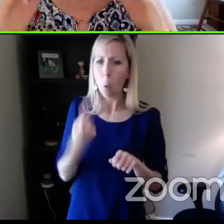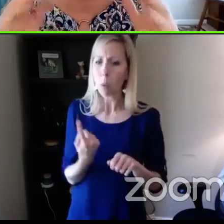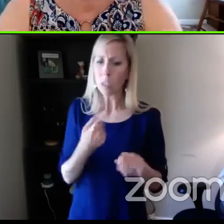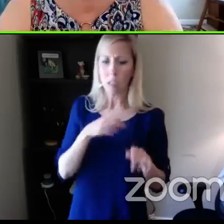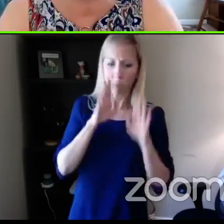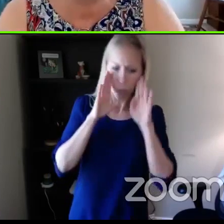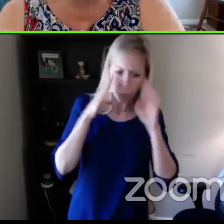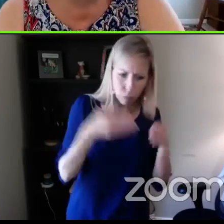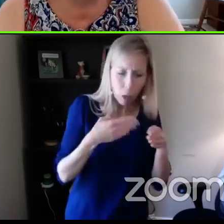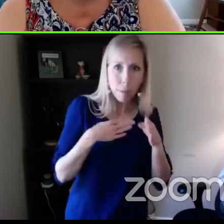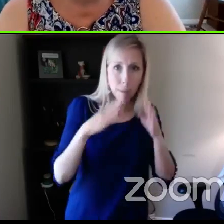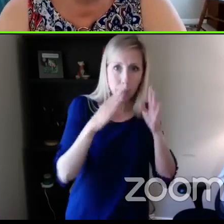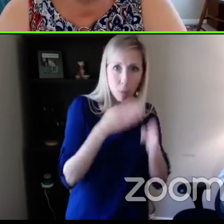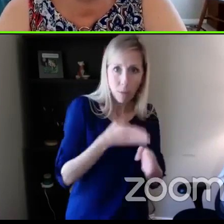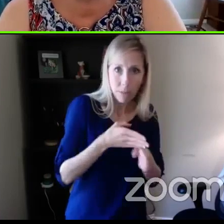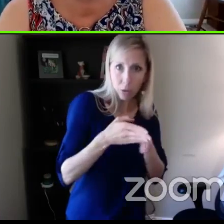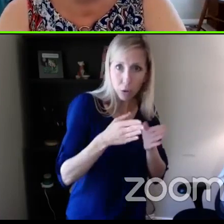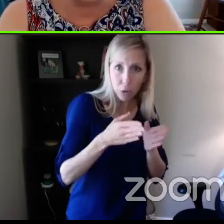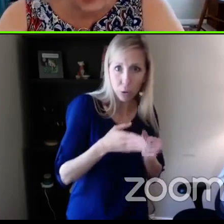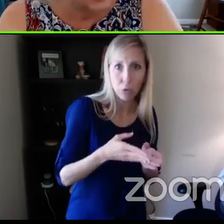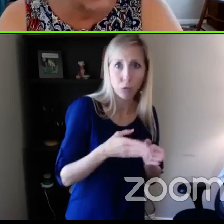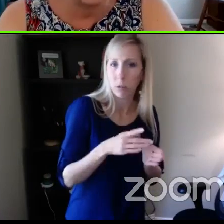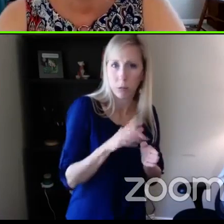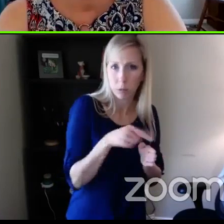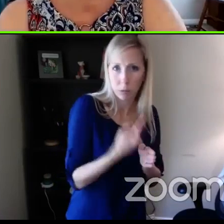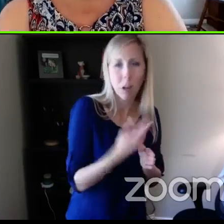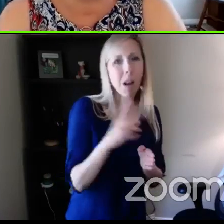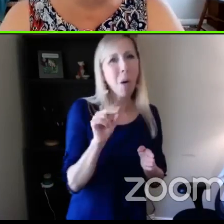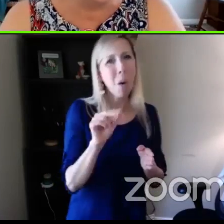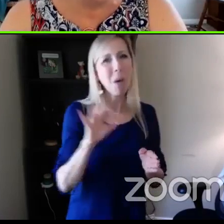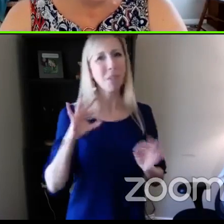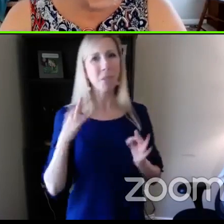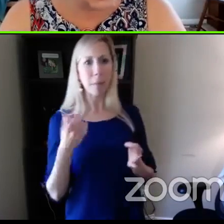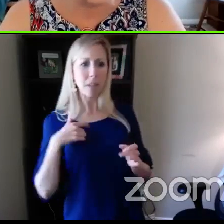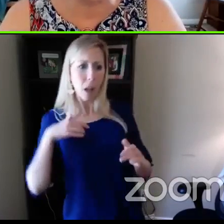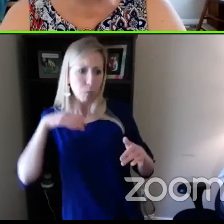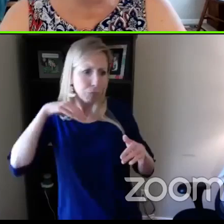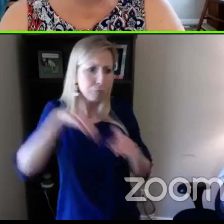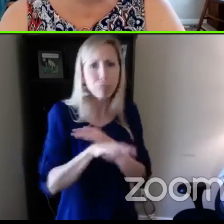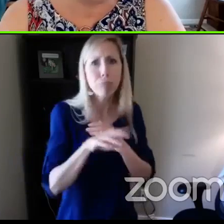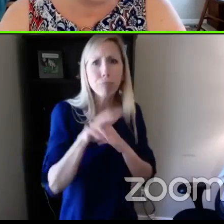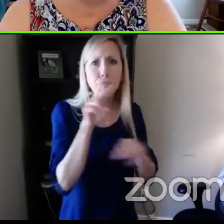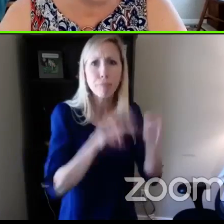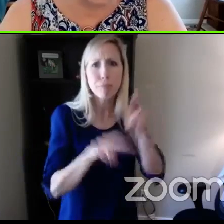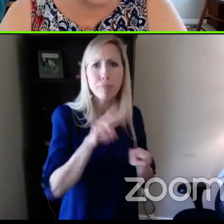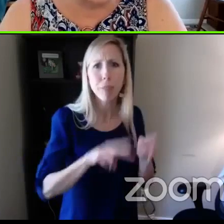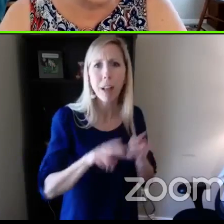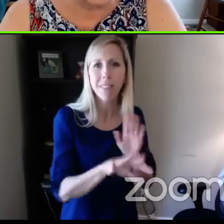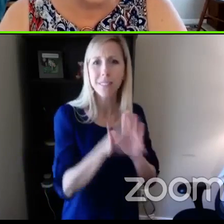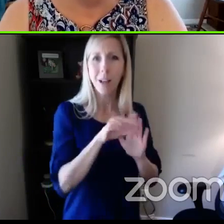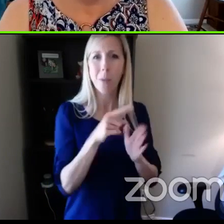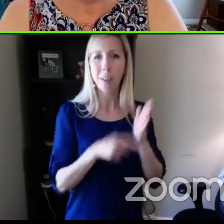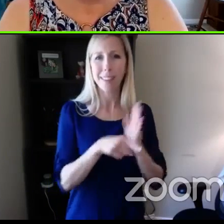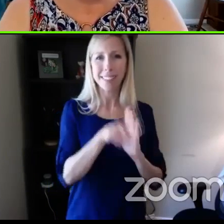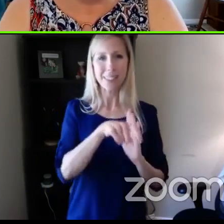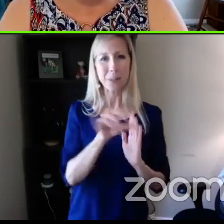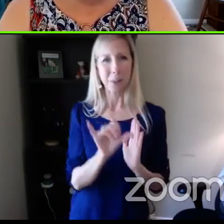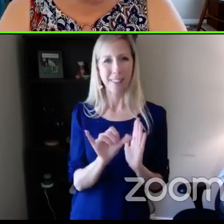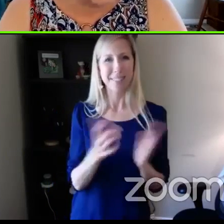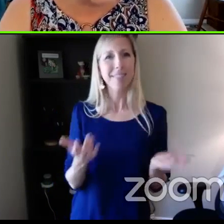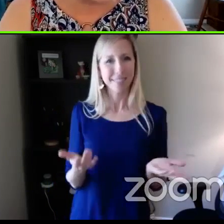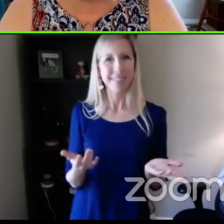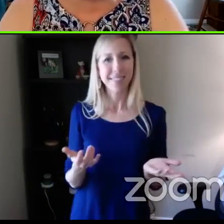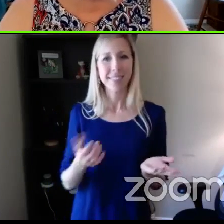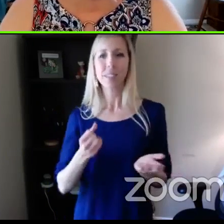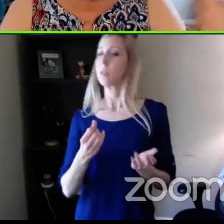professionals. We respect that families can dig in and search and find what they need as well. So